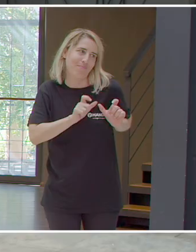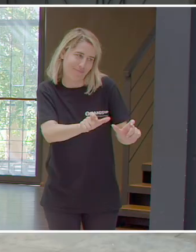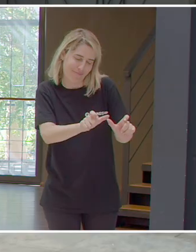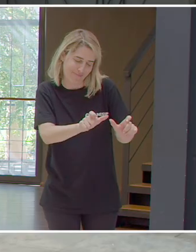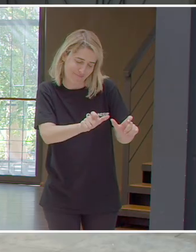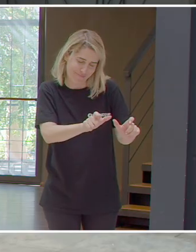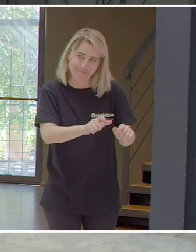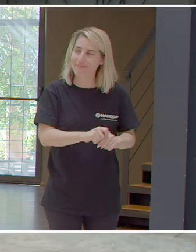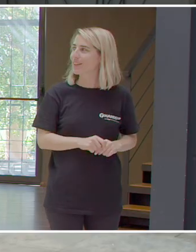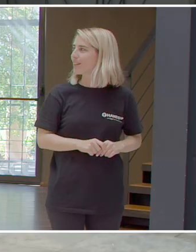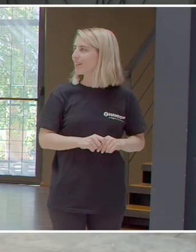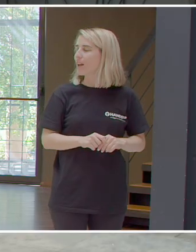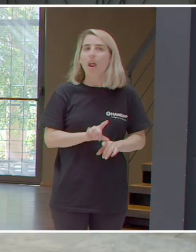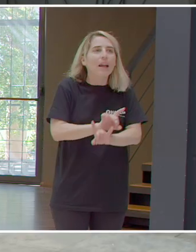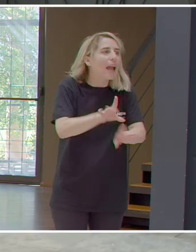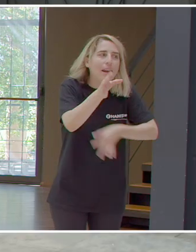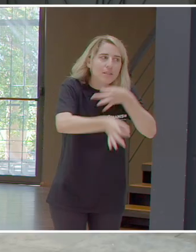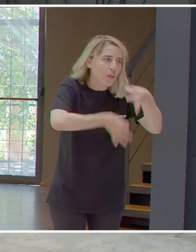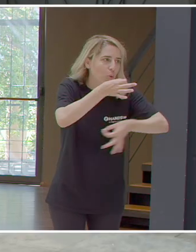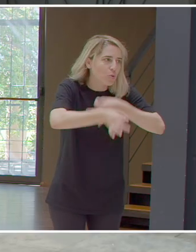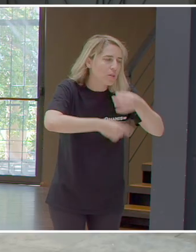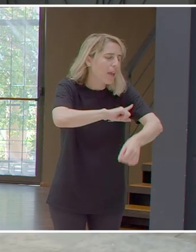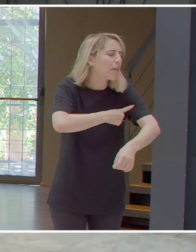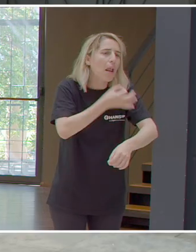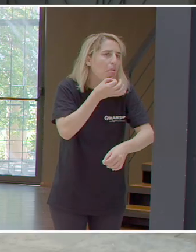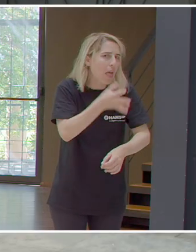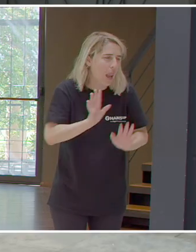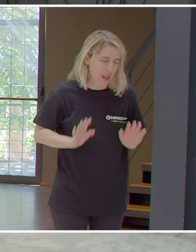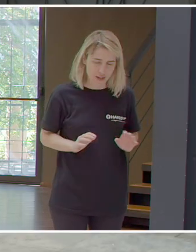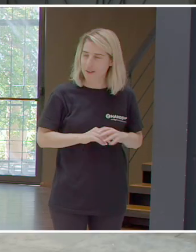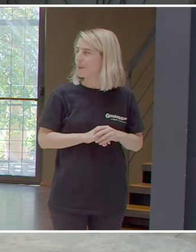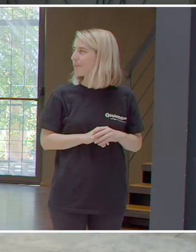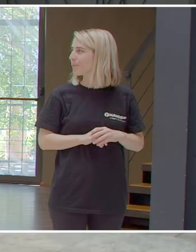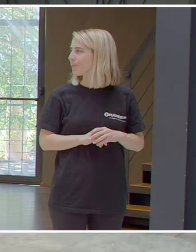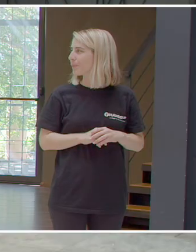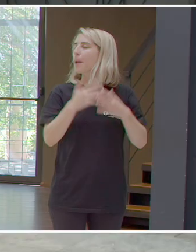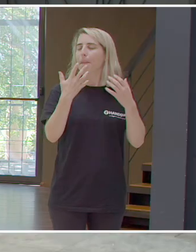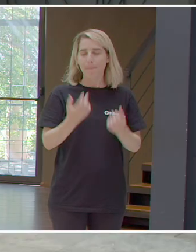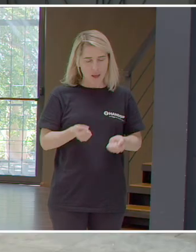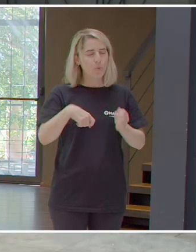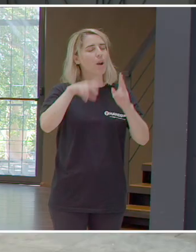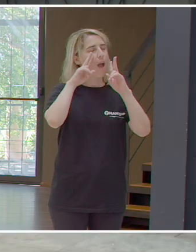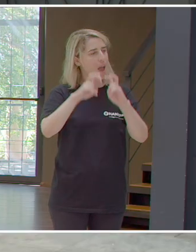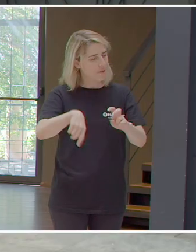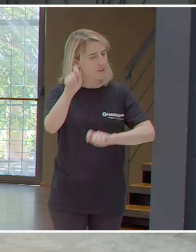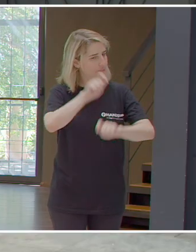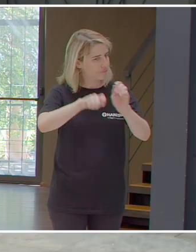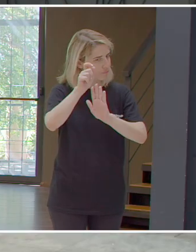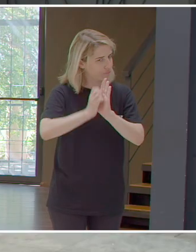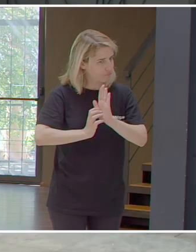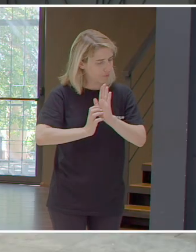heard anyone talk about this, but let's dive into the science. There has been studies conducted where people have been put